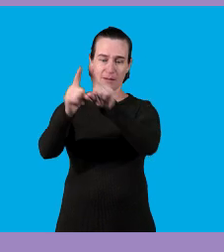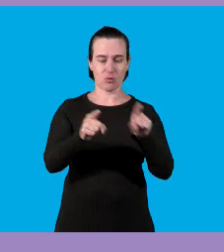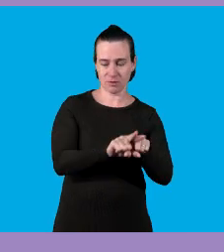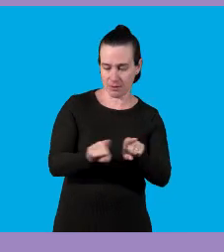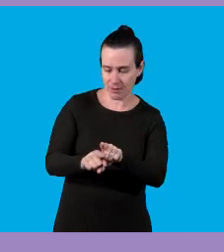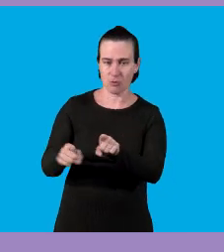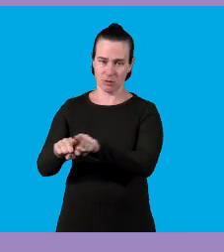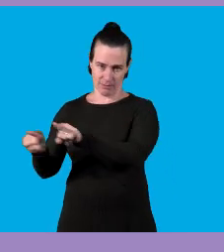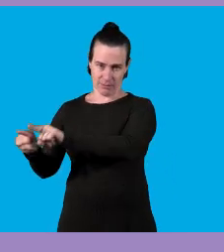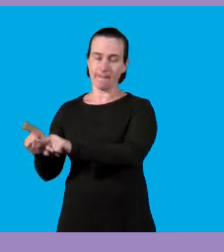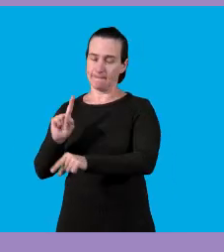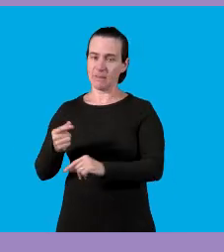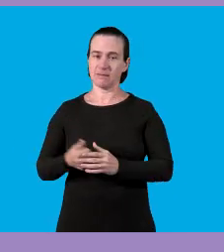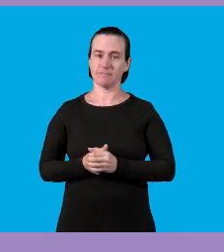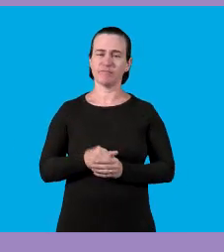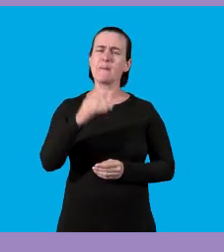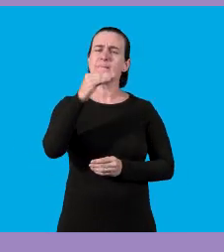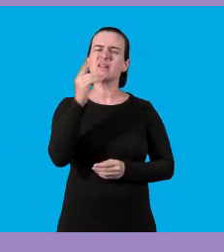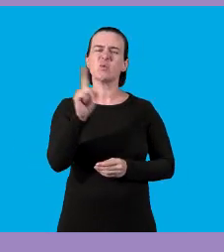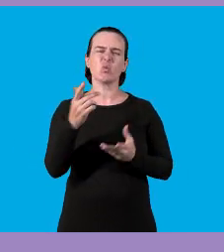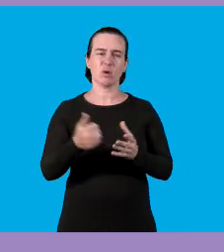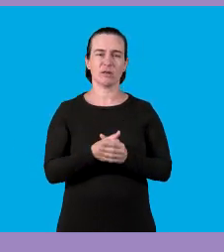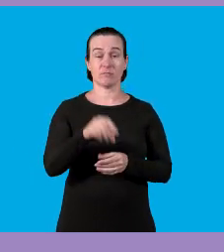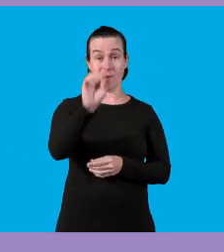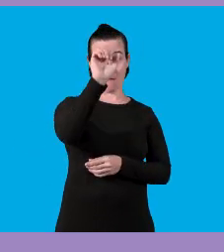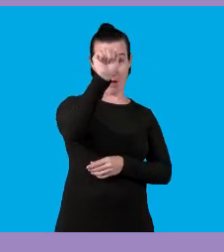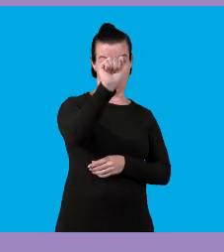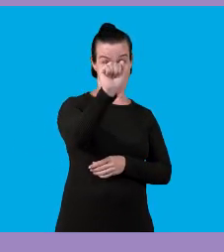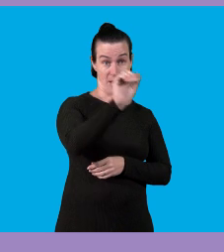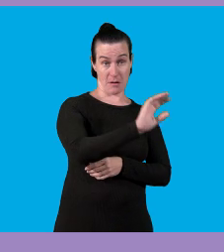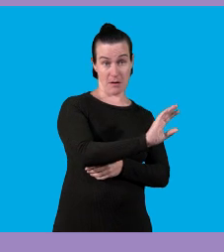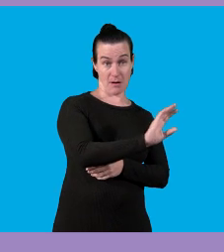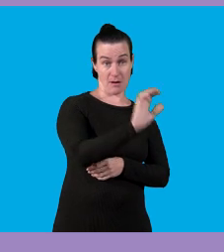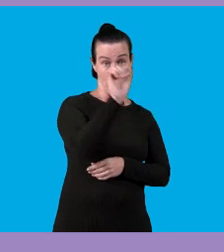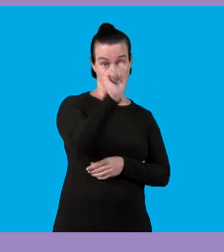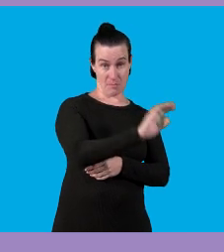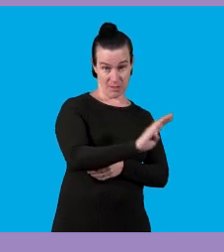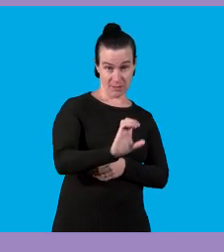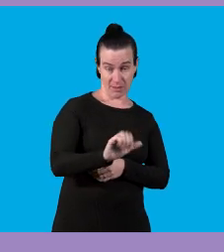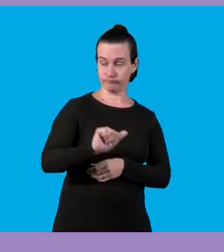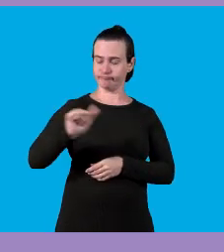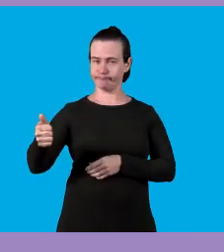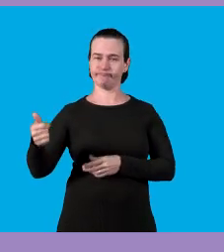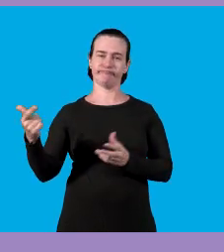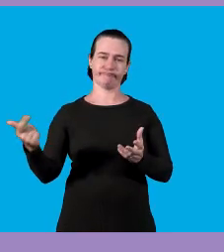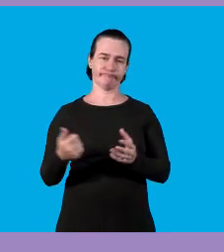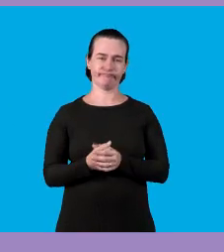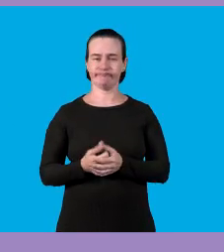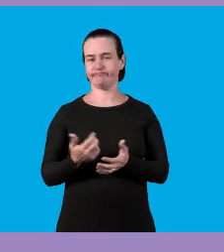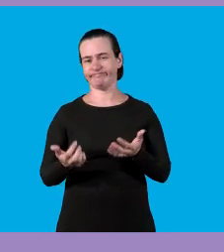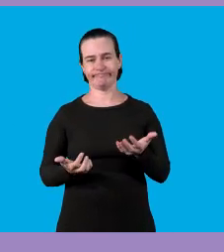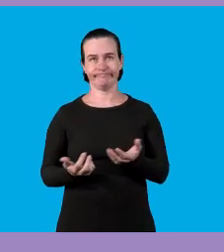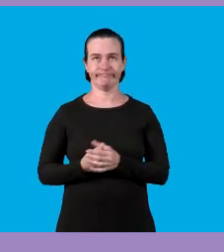Corresponding angles are equal. That means if angle A, triangle ABC, triangle